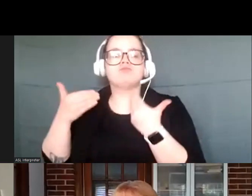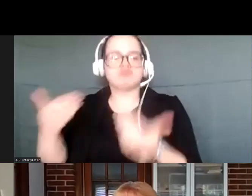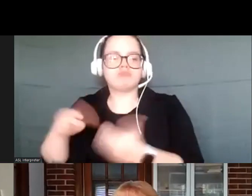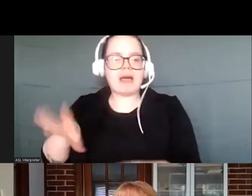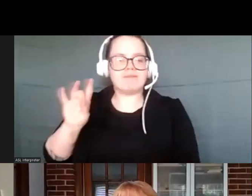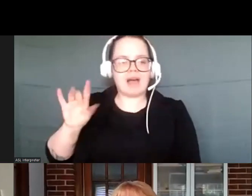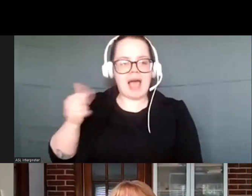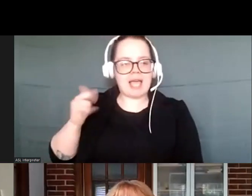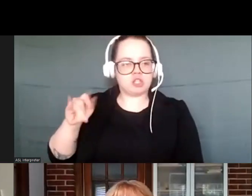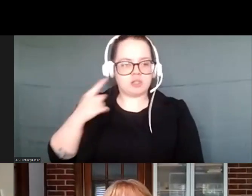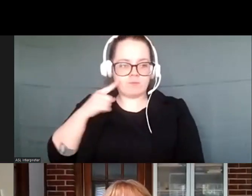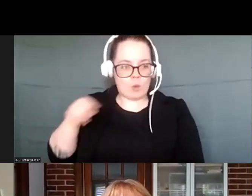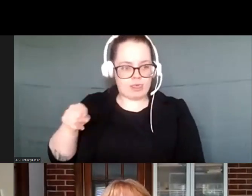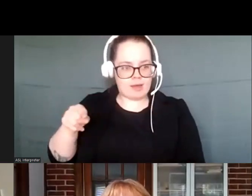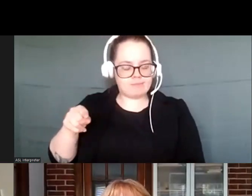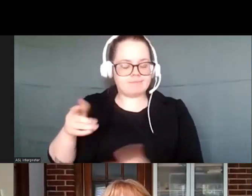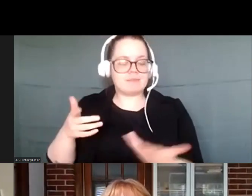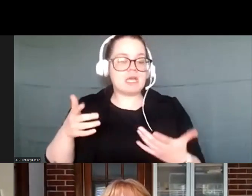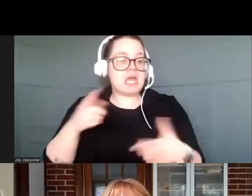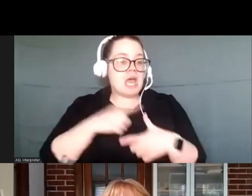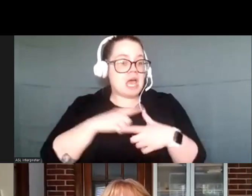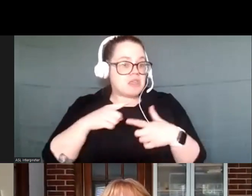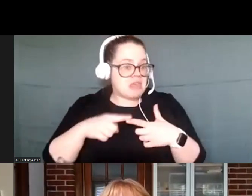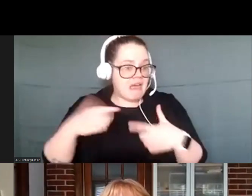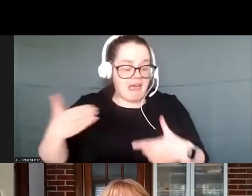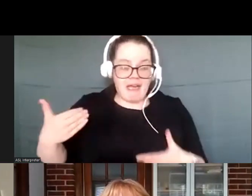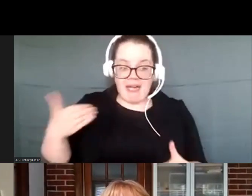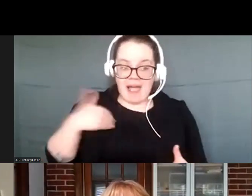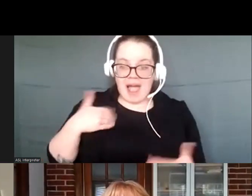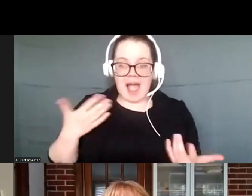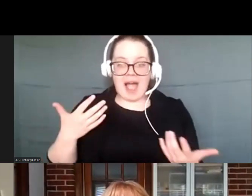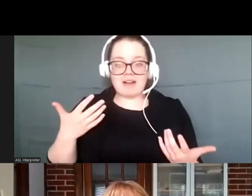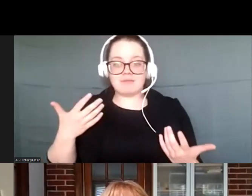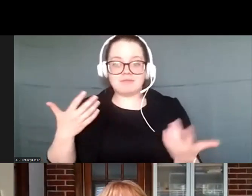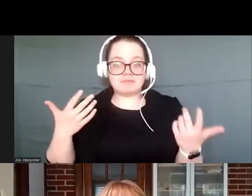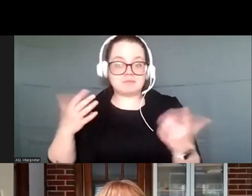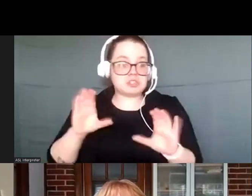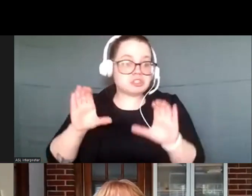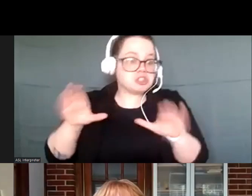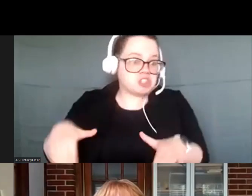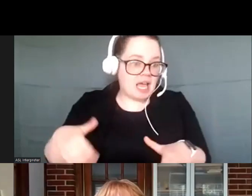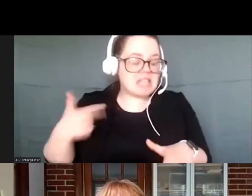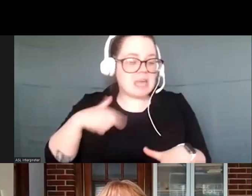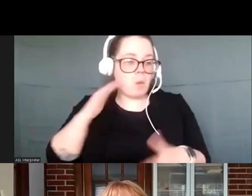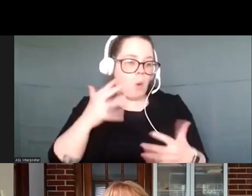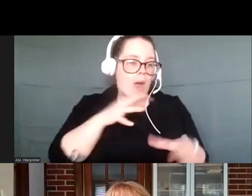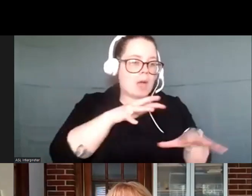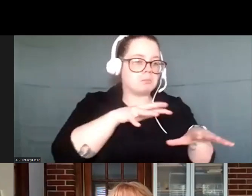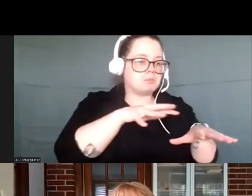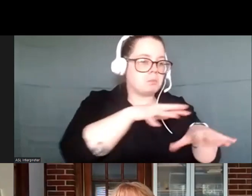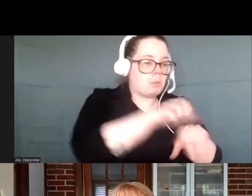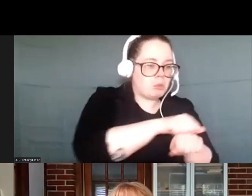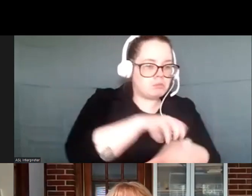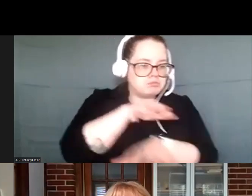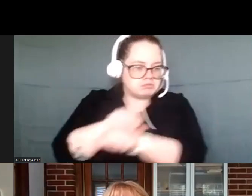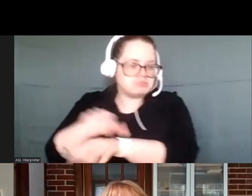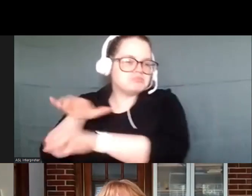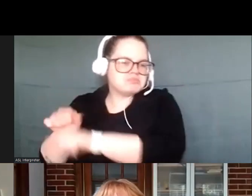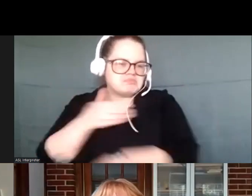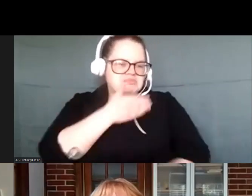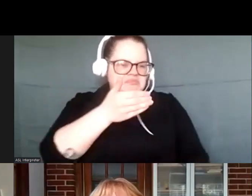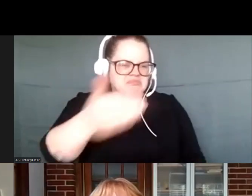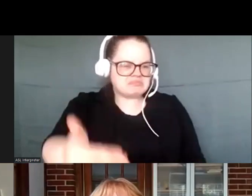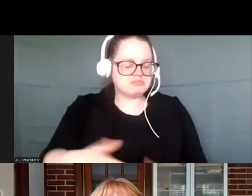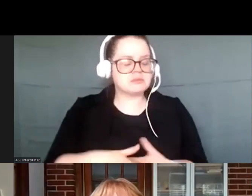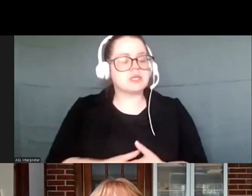And there's the off chance that I can book a date or two here or there. because in New York, which is where my office